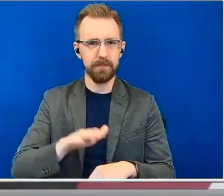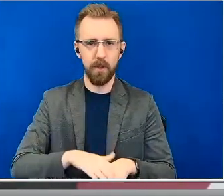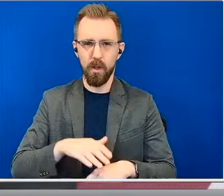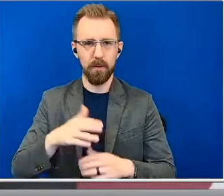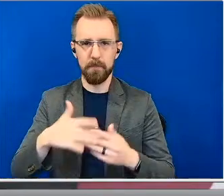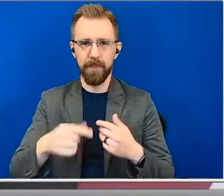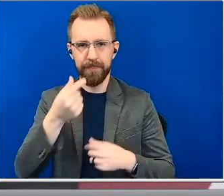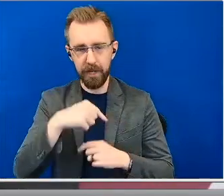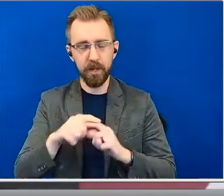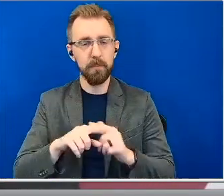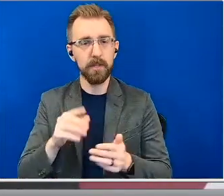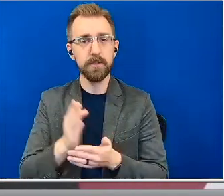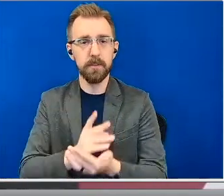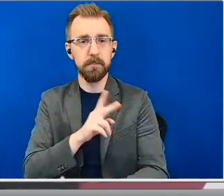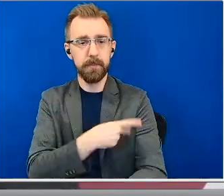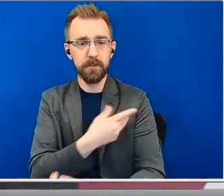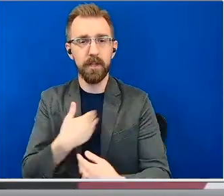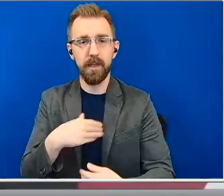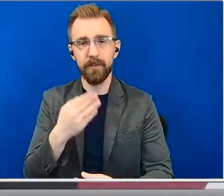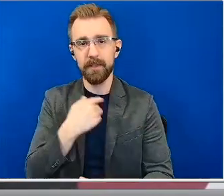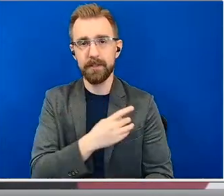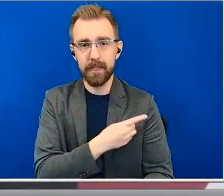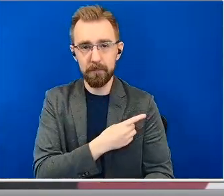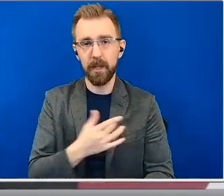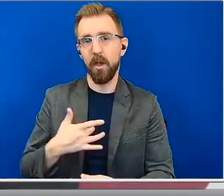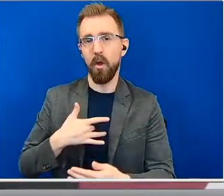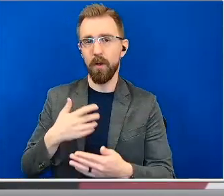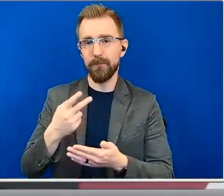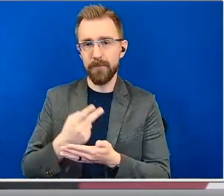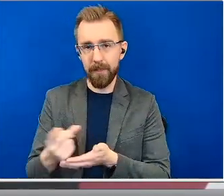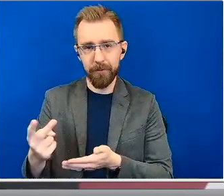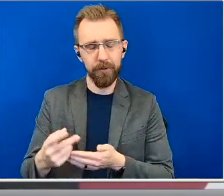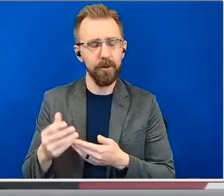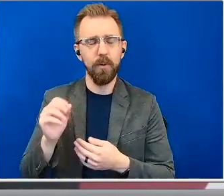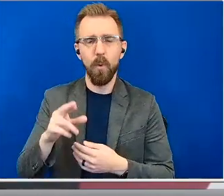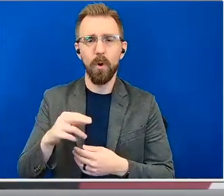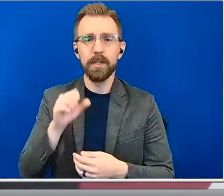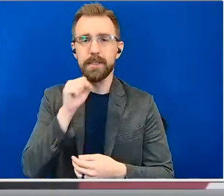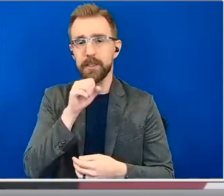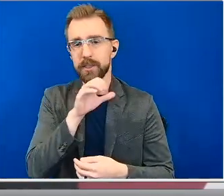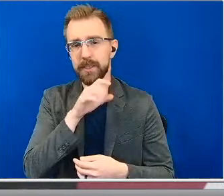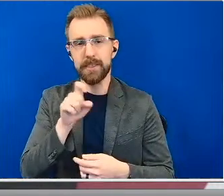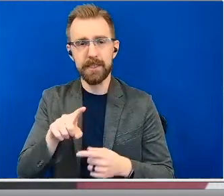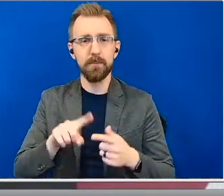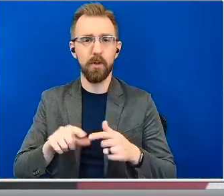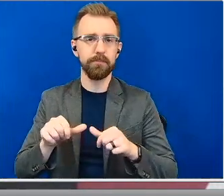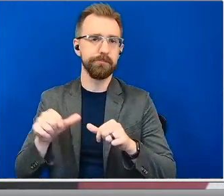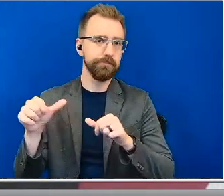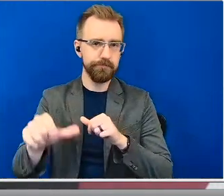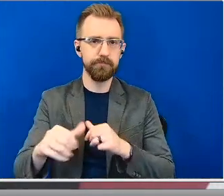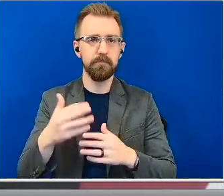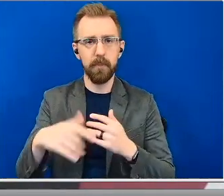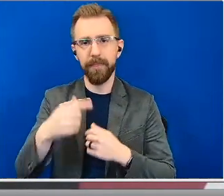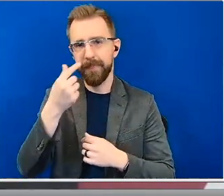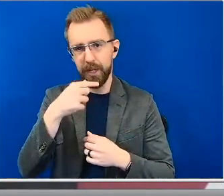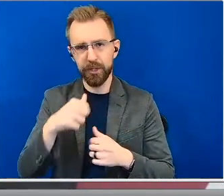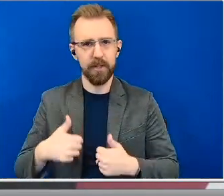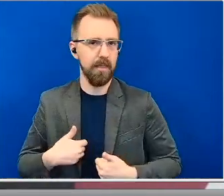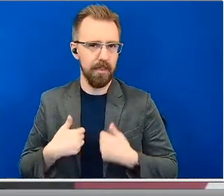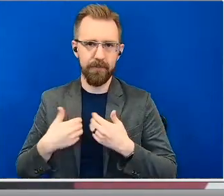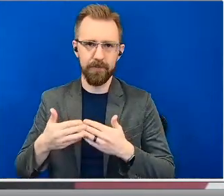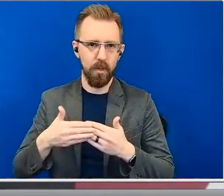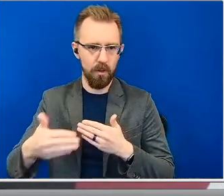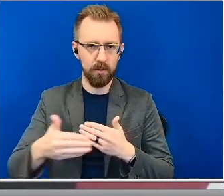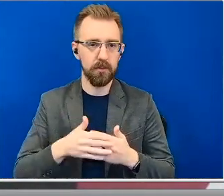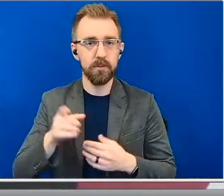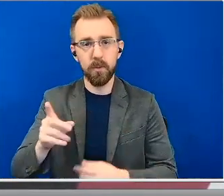have diabetes or heart failure or who are elderly, they need to be on lifelong blood thinners. So in those patients where they need